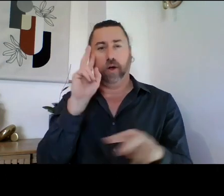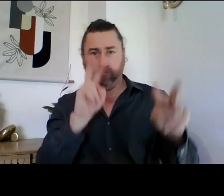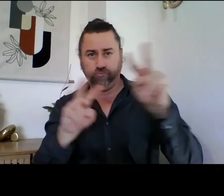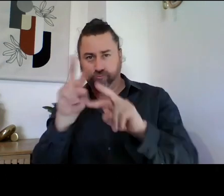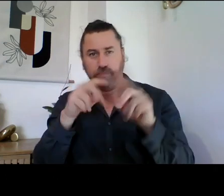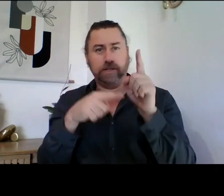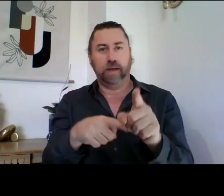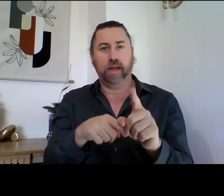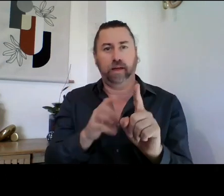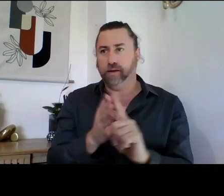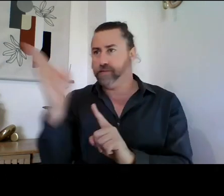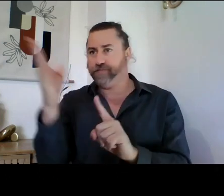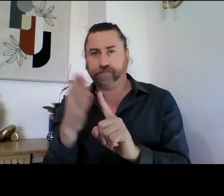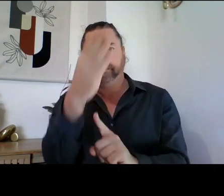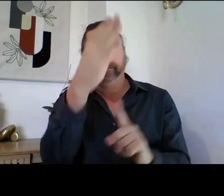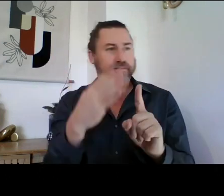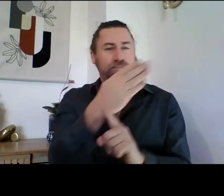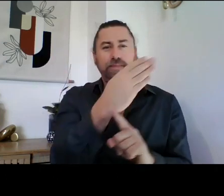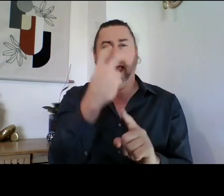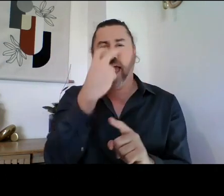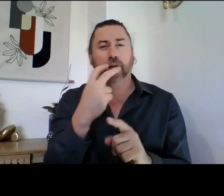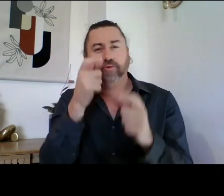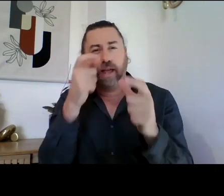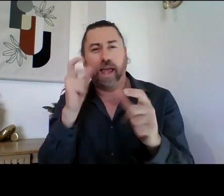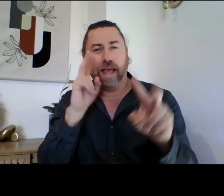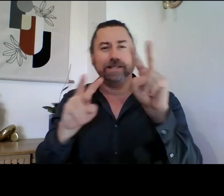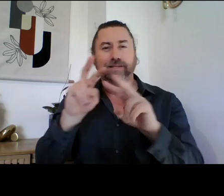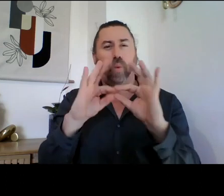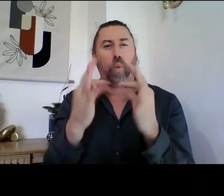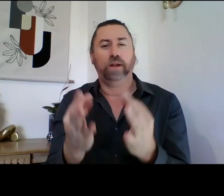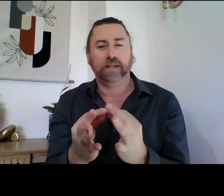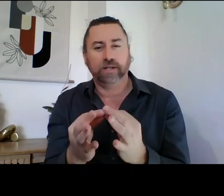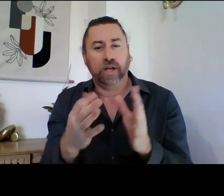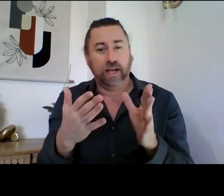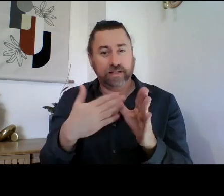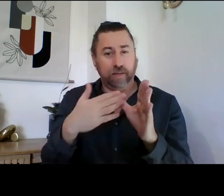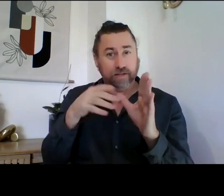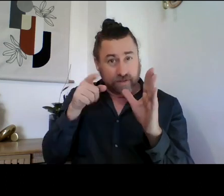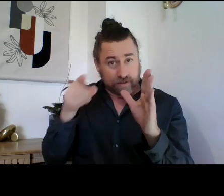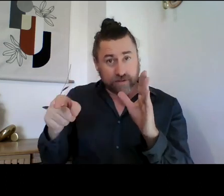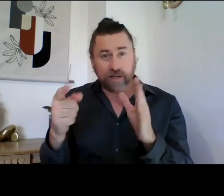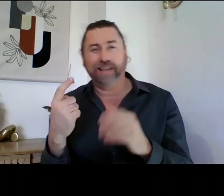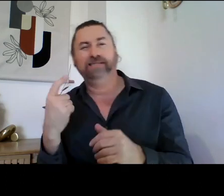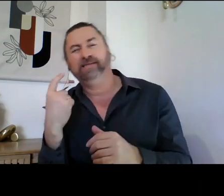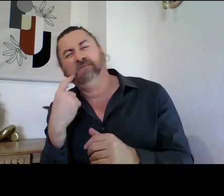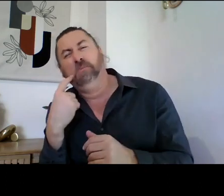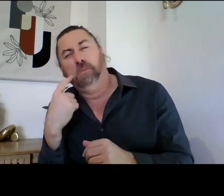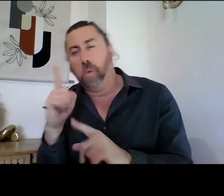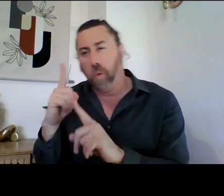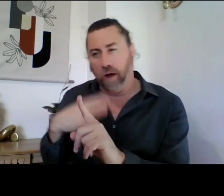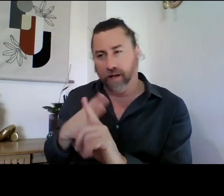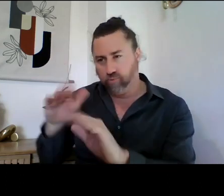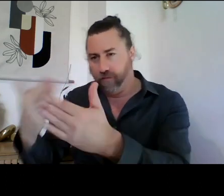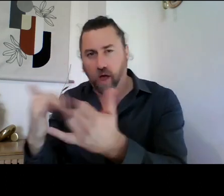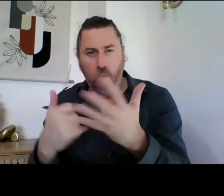to different aged care assessment organisations based on an initial determination of whether they have either simple needs or